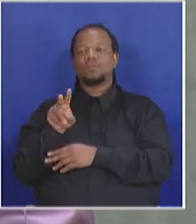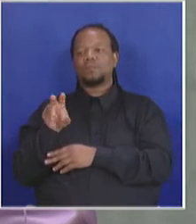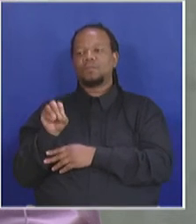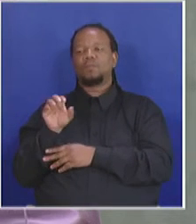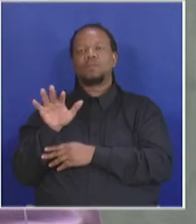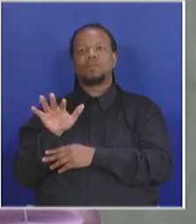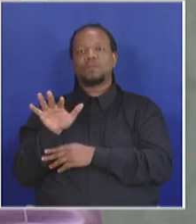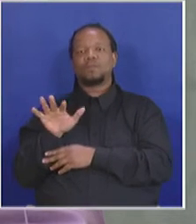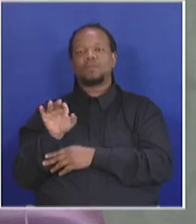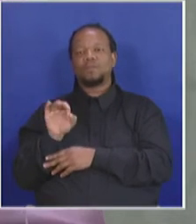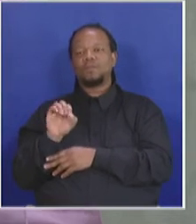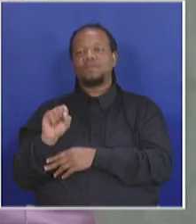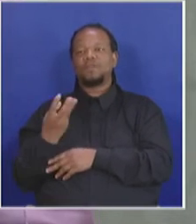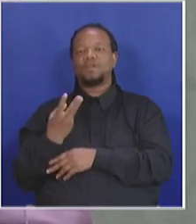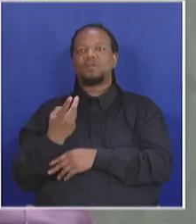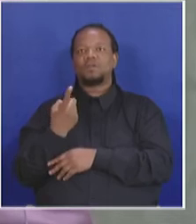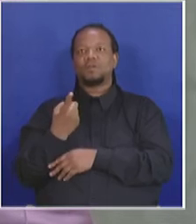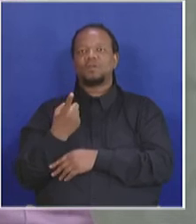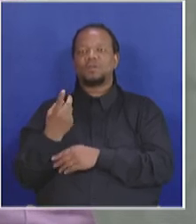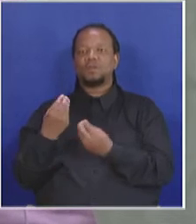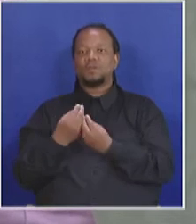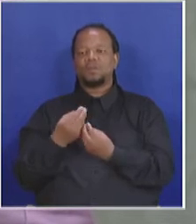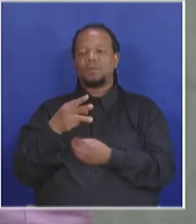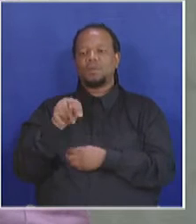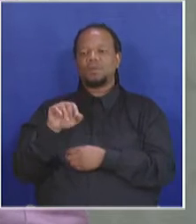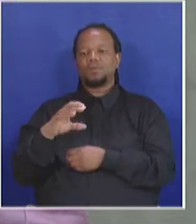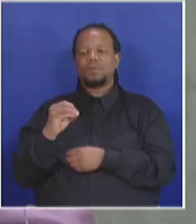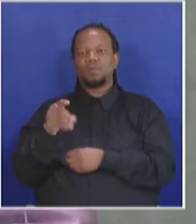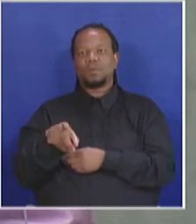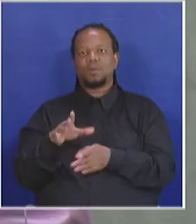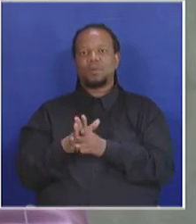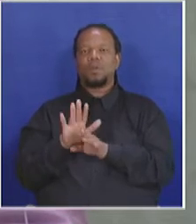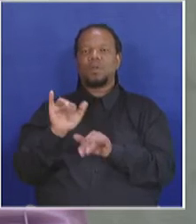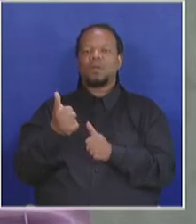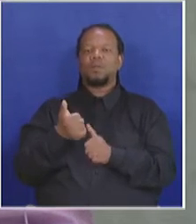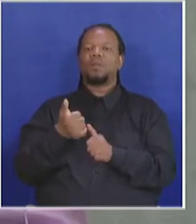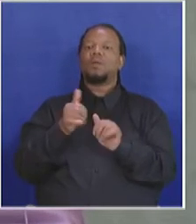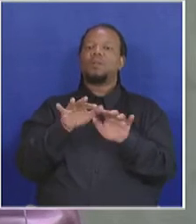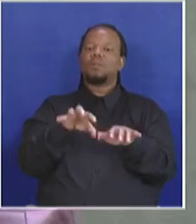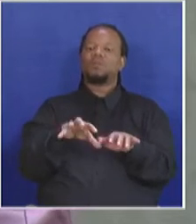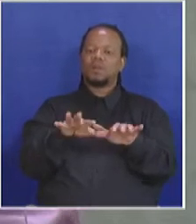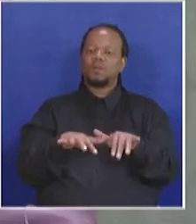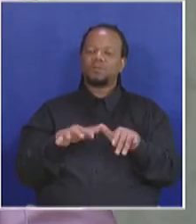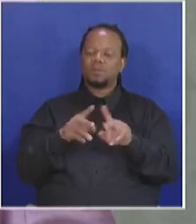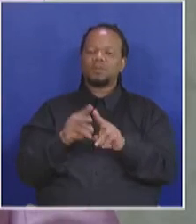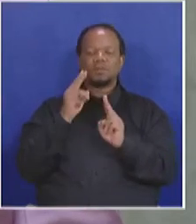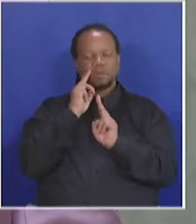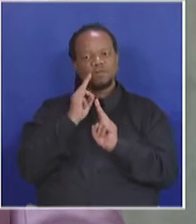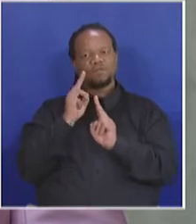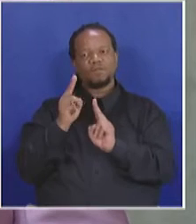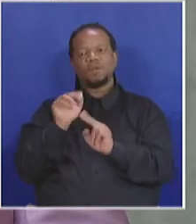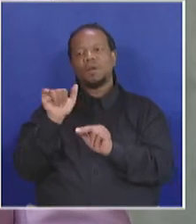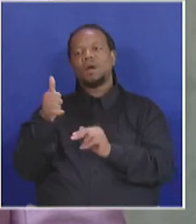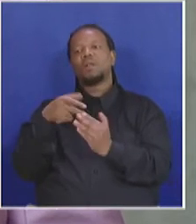in the Free State, the NCOP delegation, together with a delegation from the legislature, undertook visits to projects in the